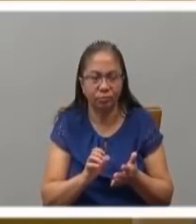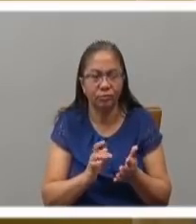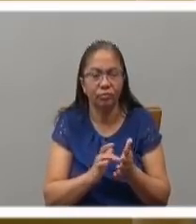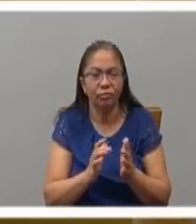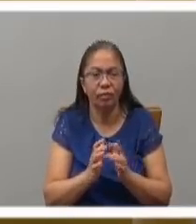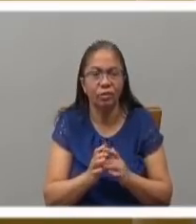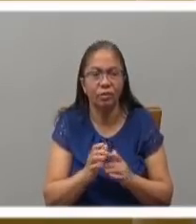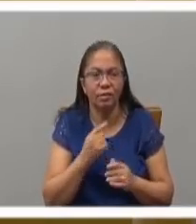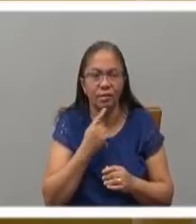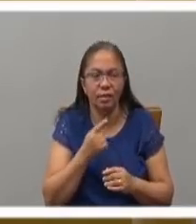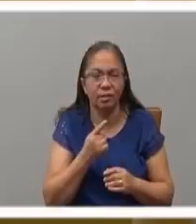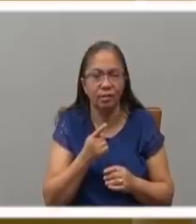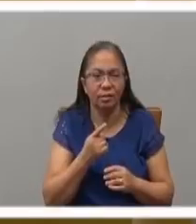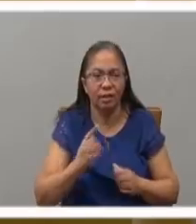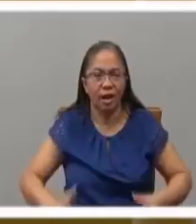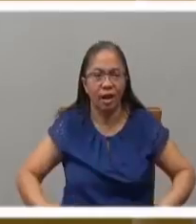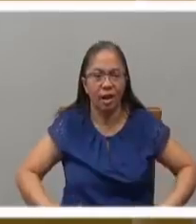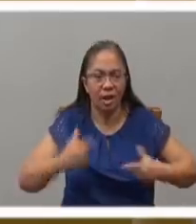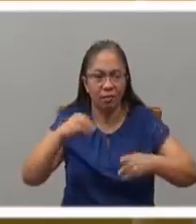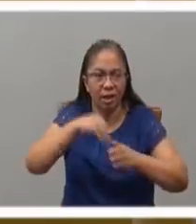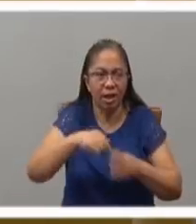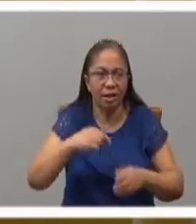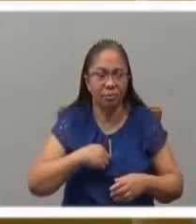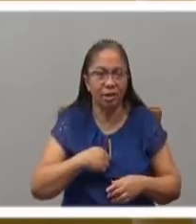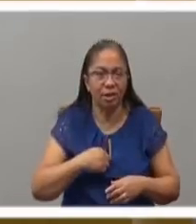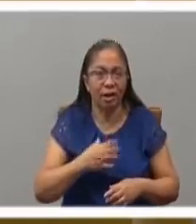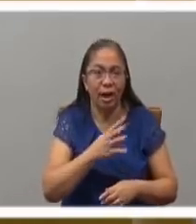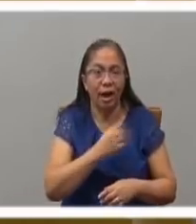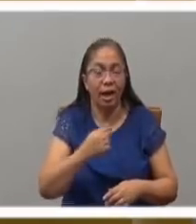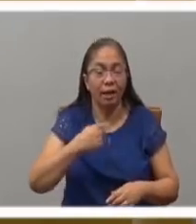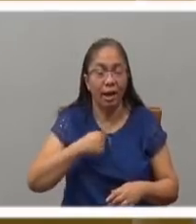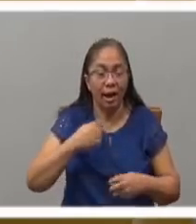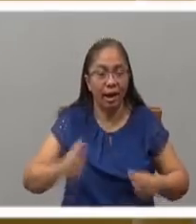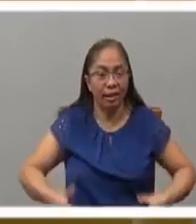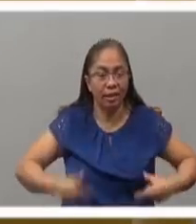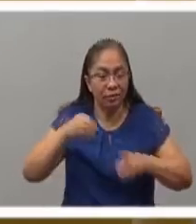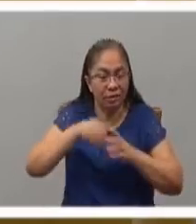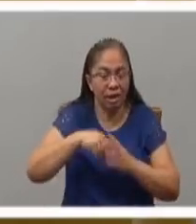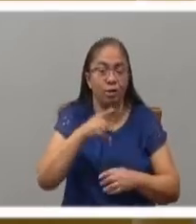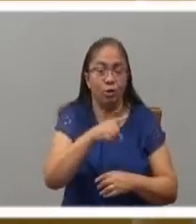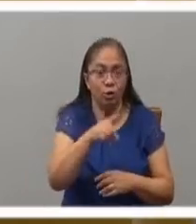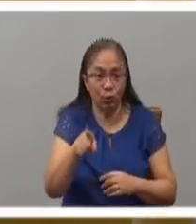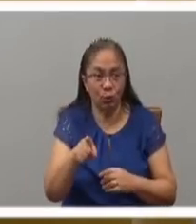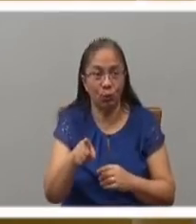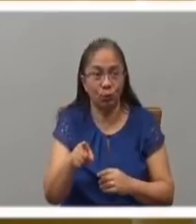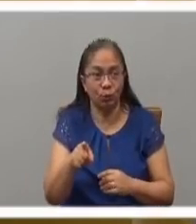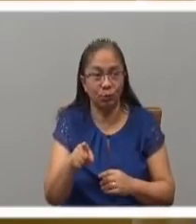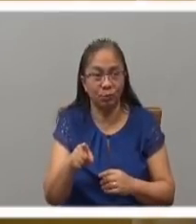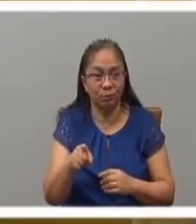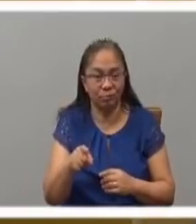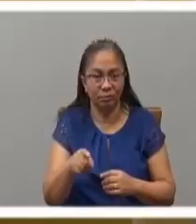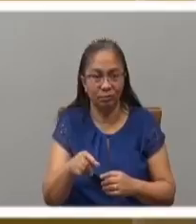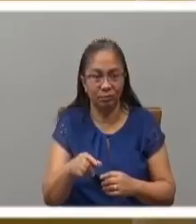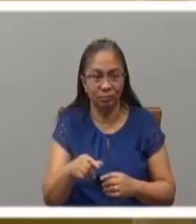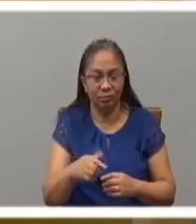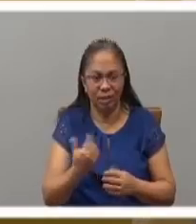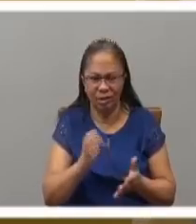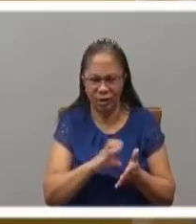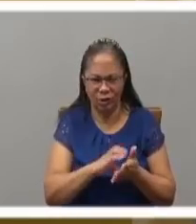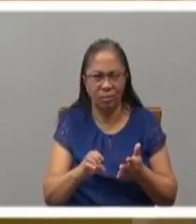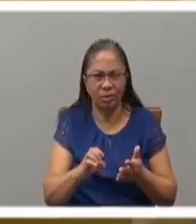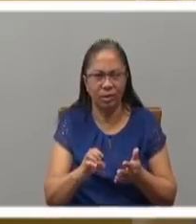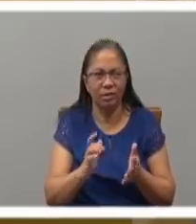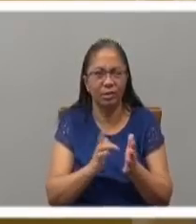Jesus says, abide in me and I in you. In John chapter 8, verse